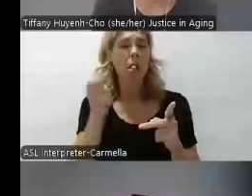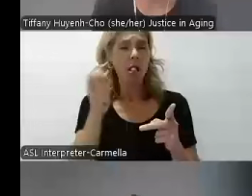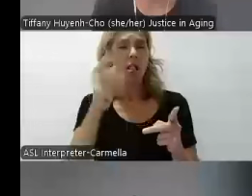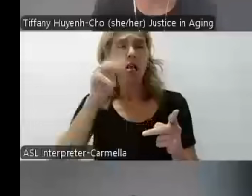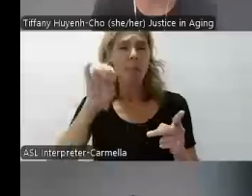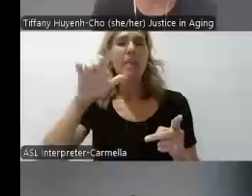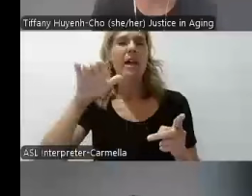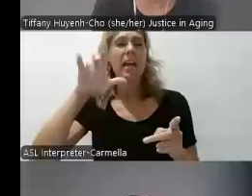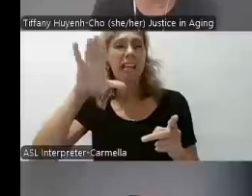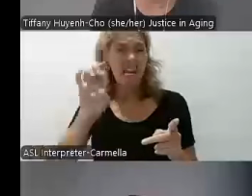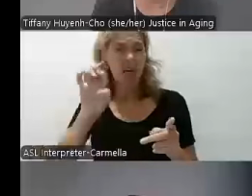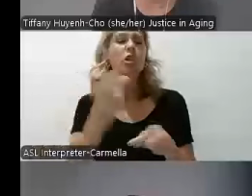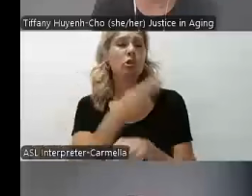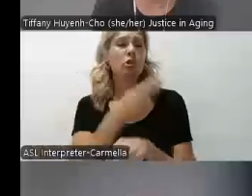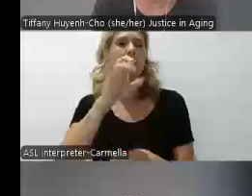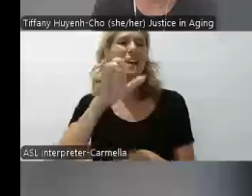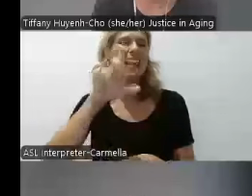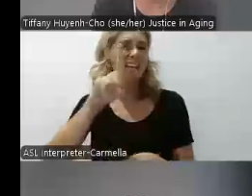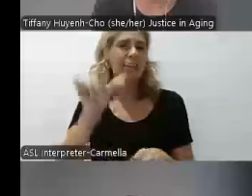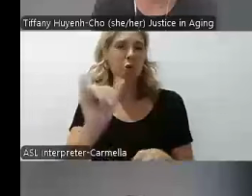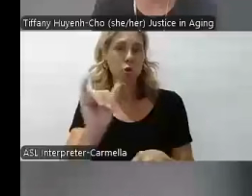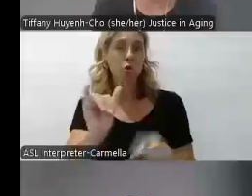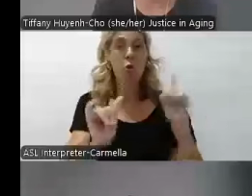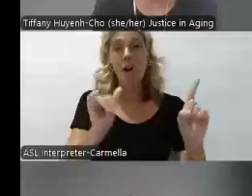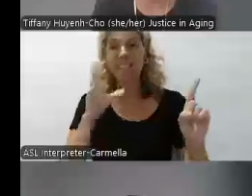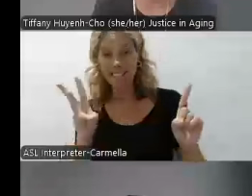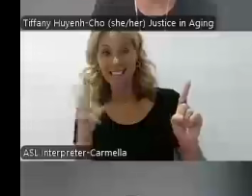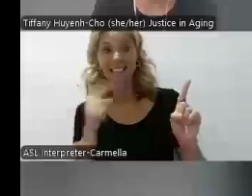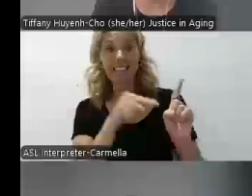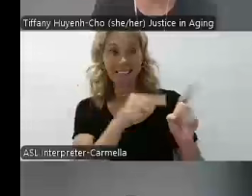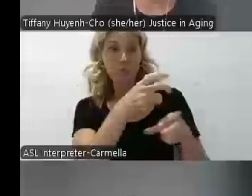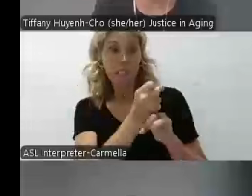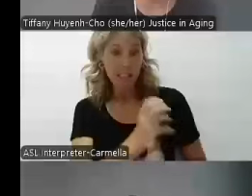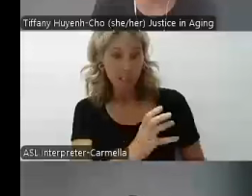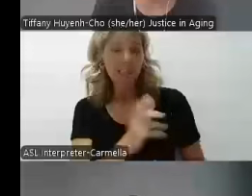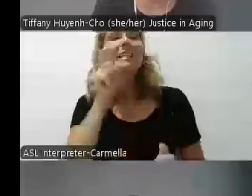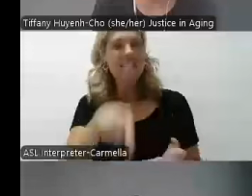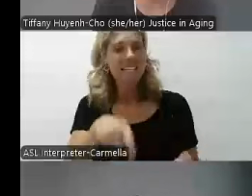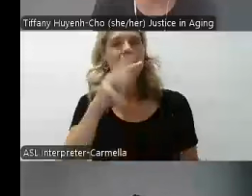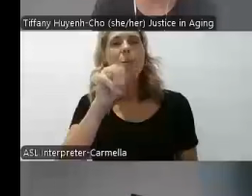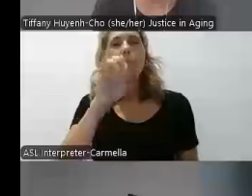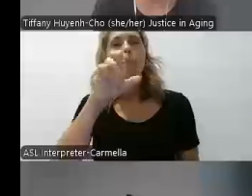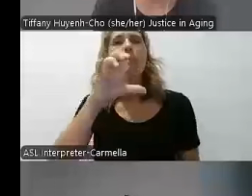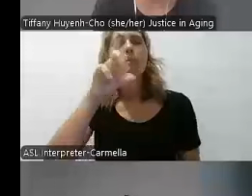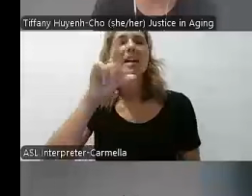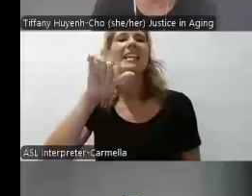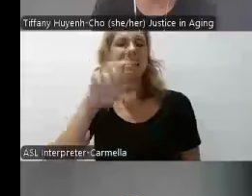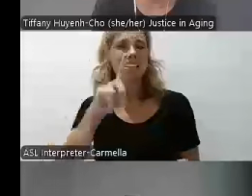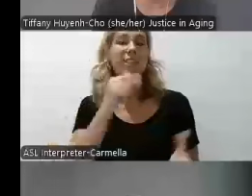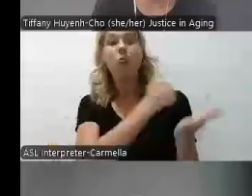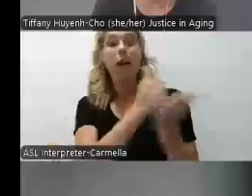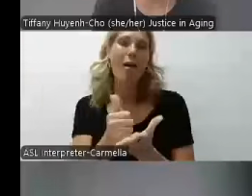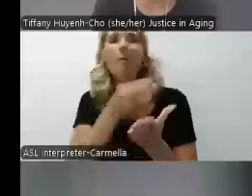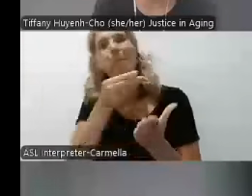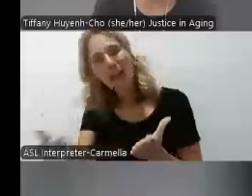on Medicaid, and about 1 in 6 Medicare recipients need Medicaid to help pay for those Medicare